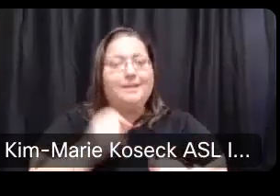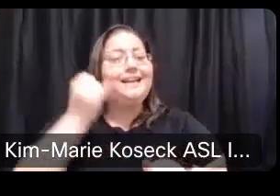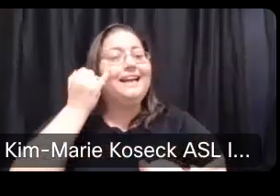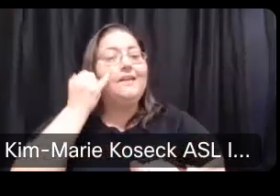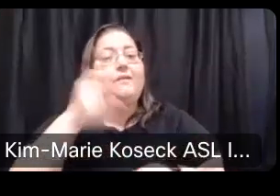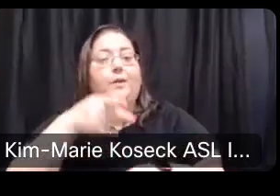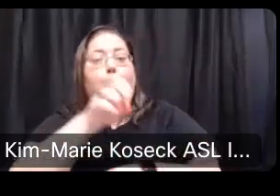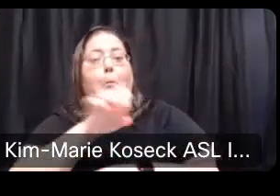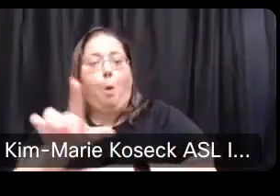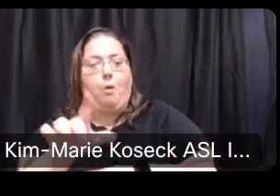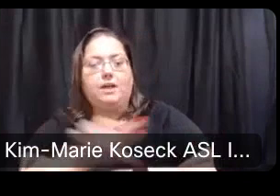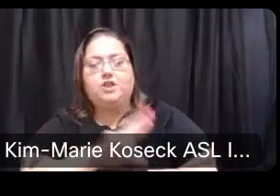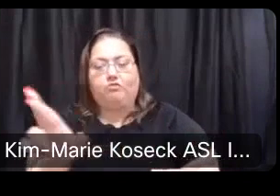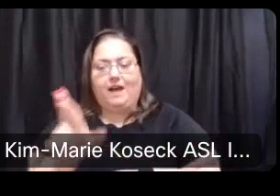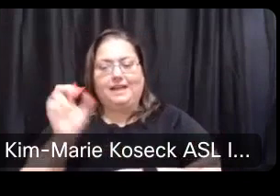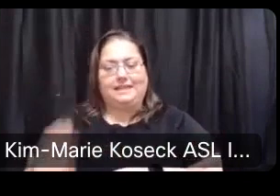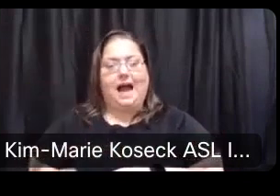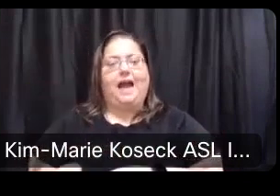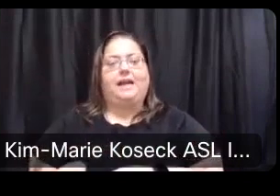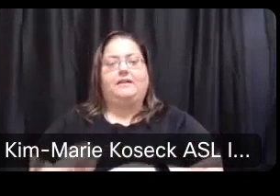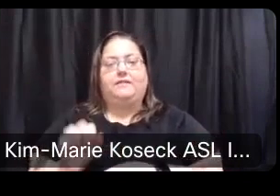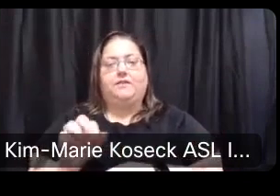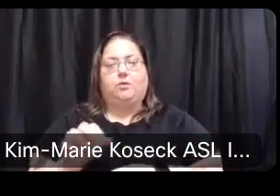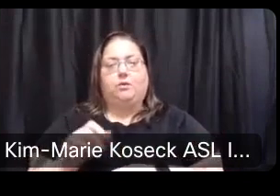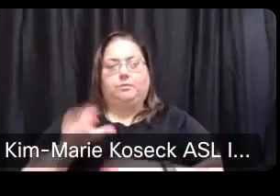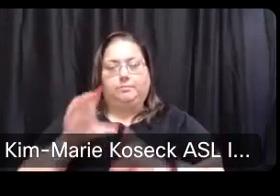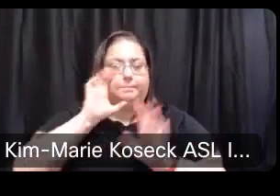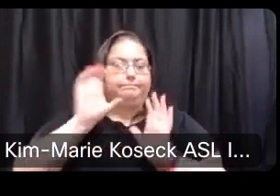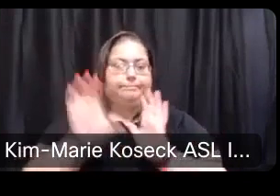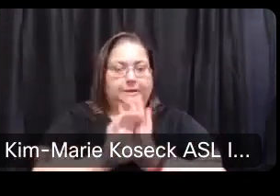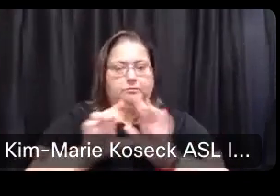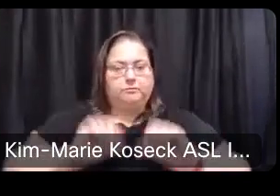poll is again on the right side of your screen.